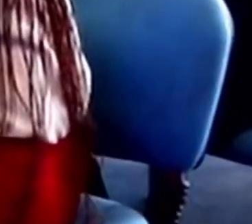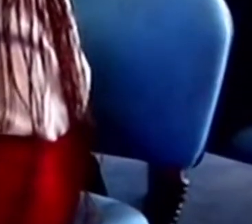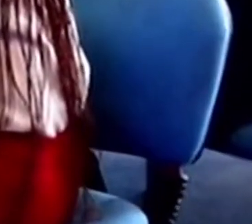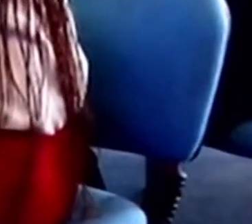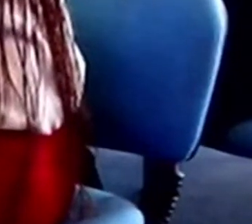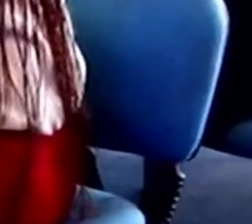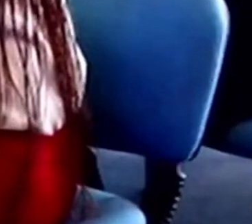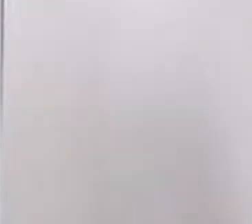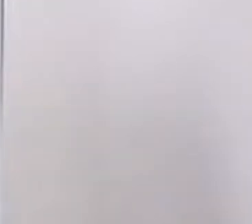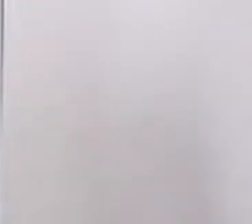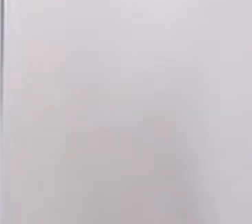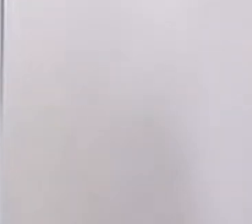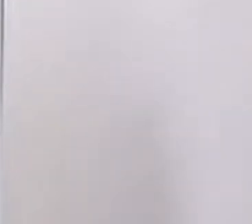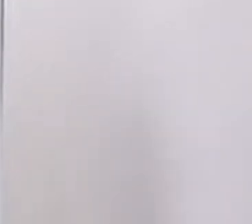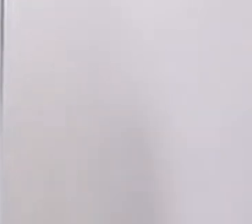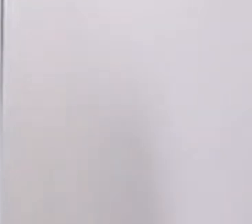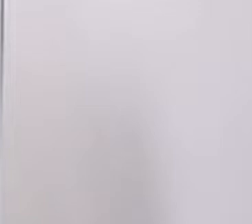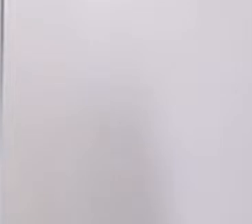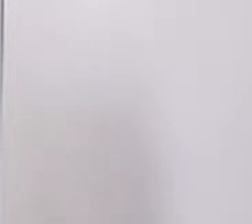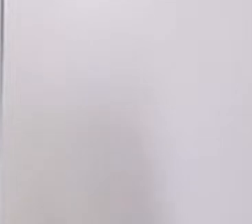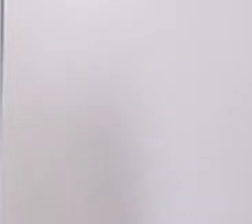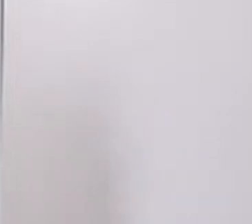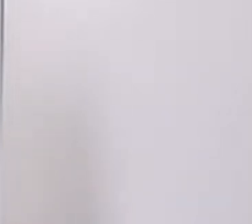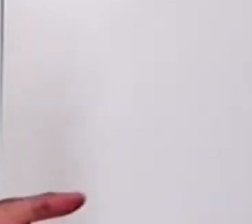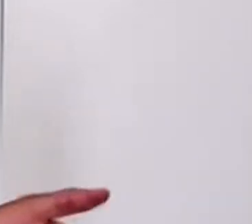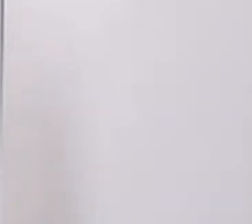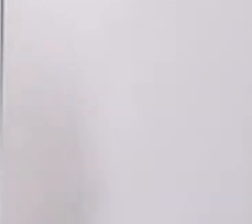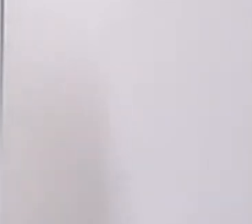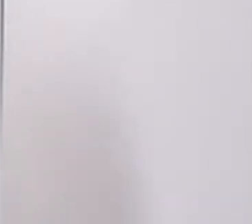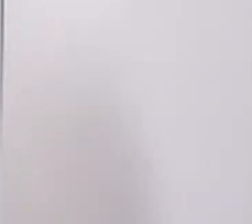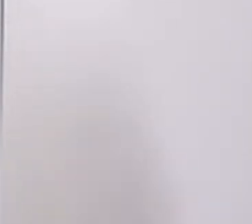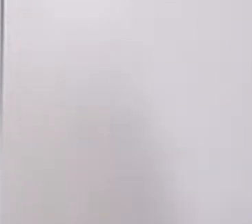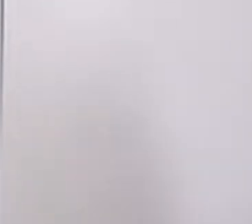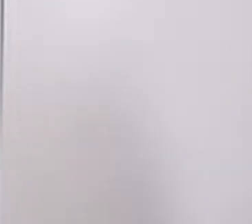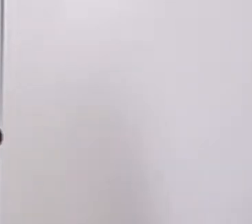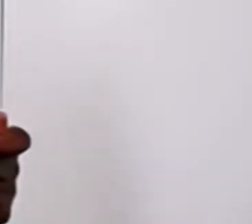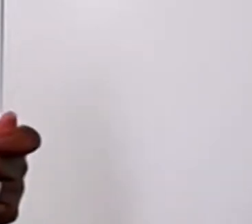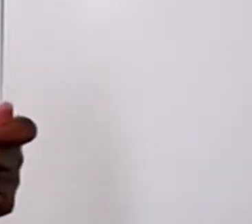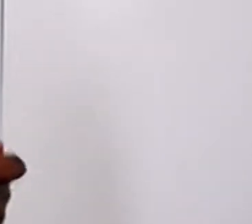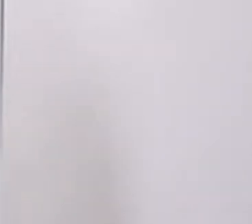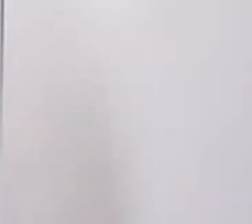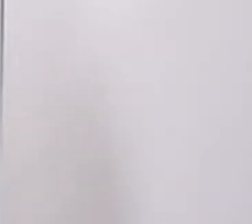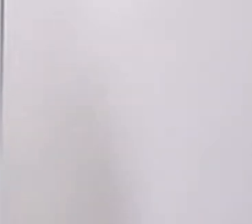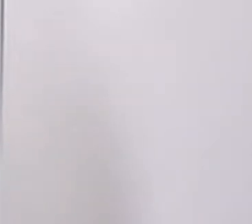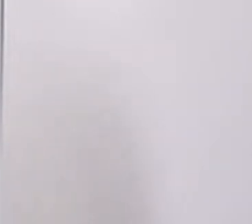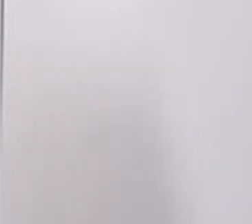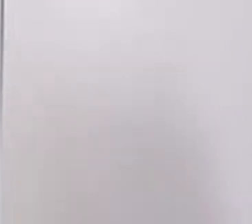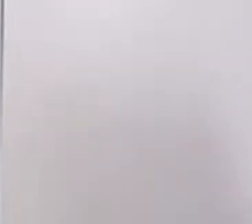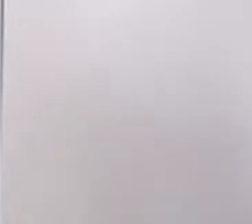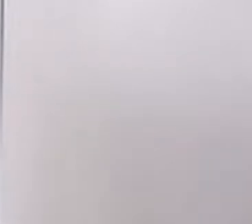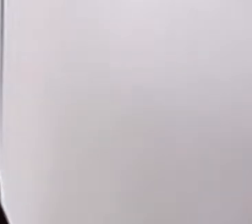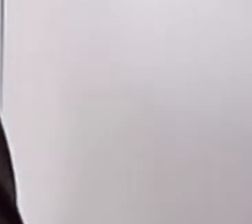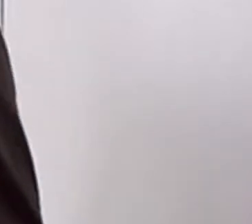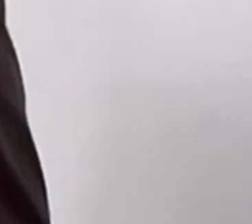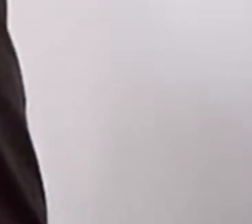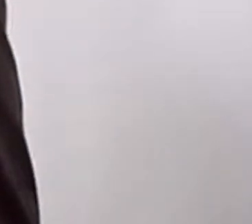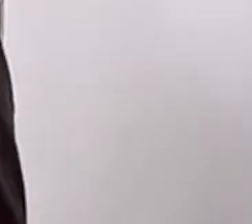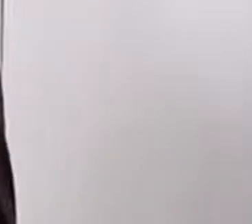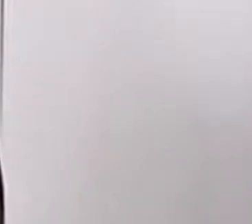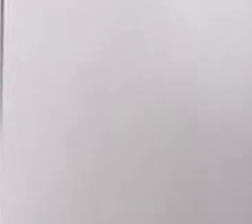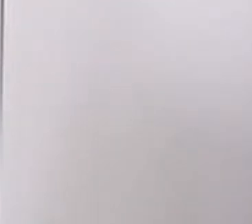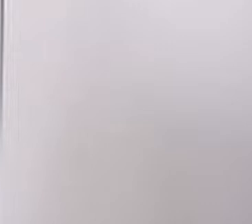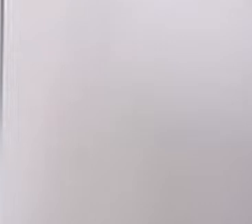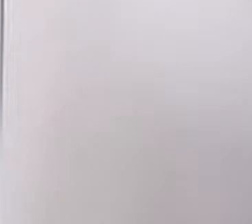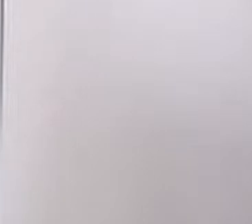be improved. And in a vote of thanks, Mr. Prosper Chifuwe, Kawata Professional Assistant, thanked management